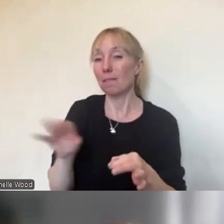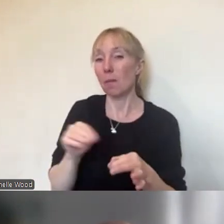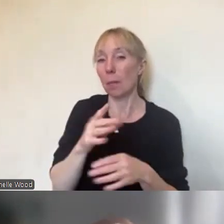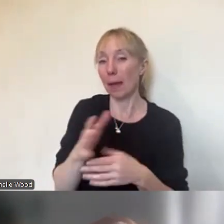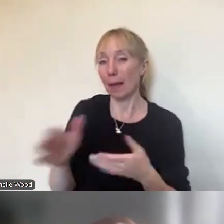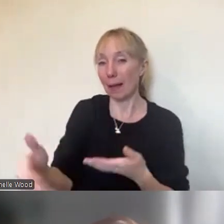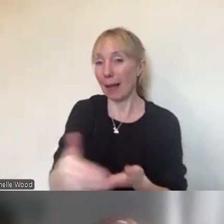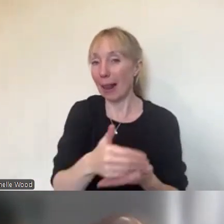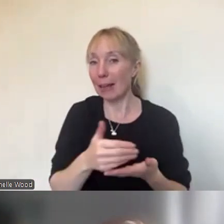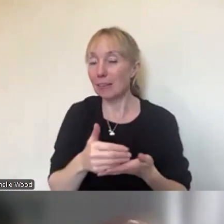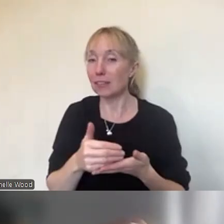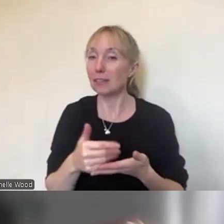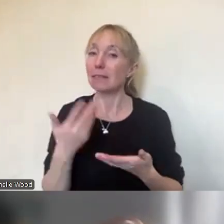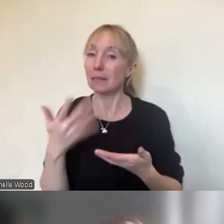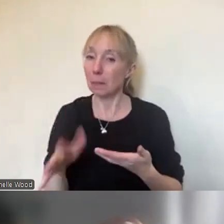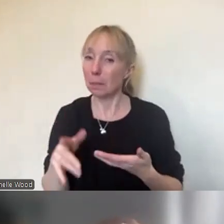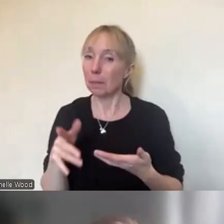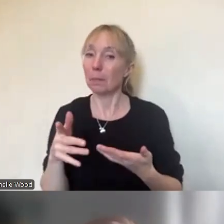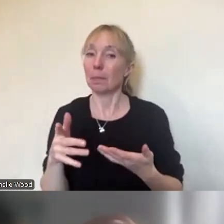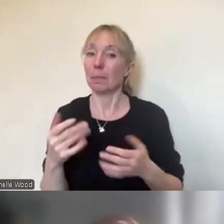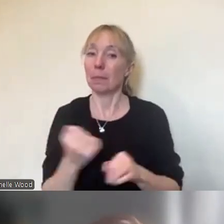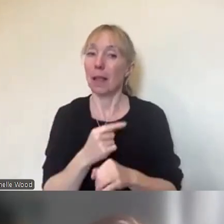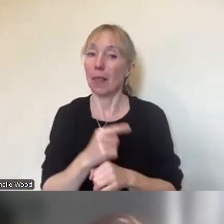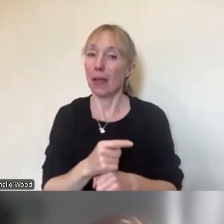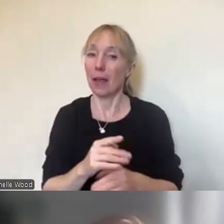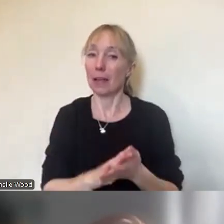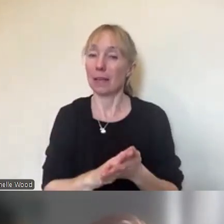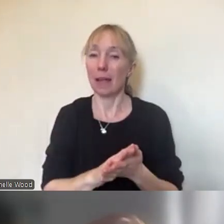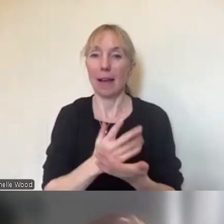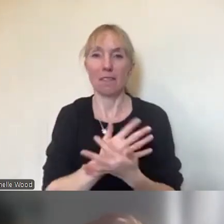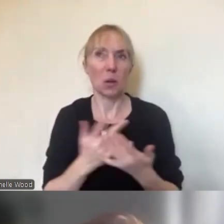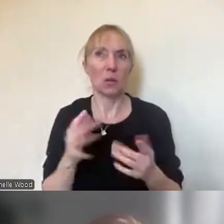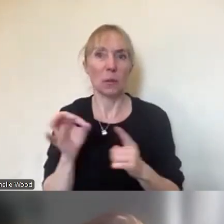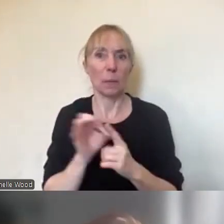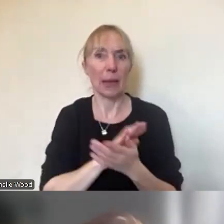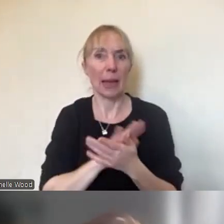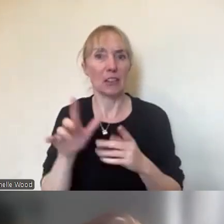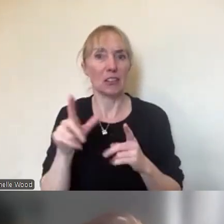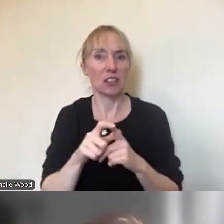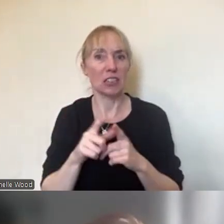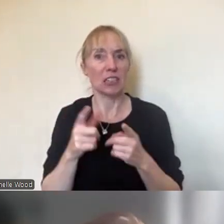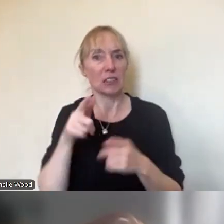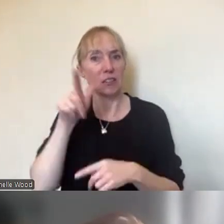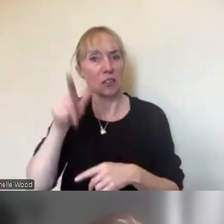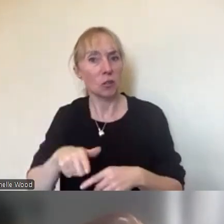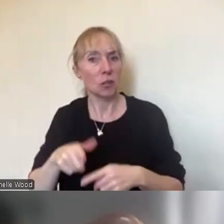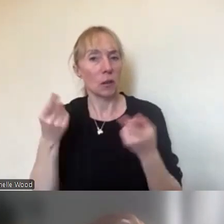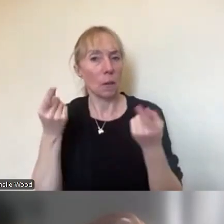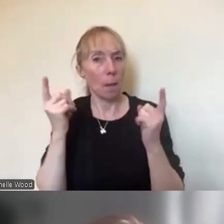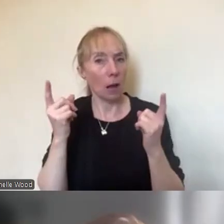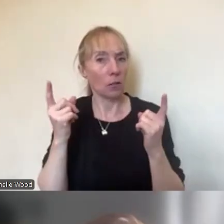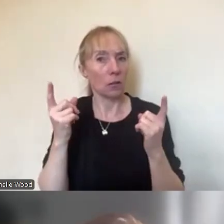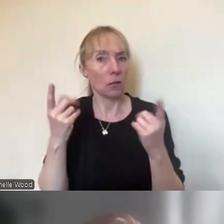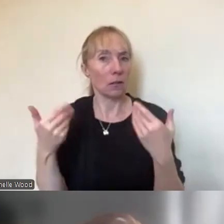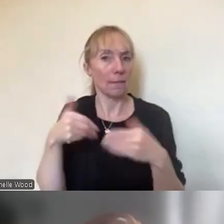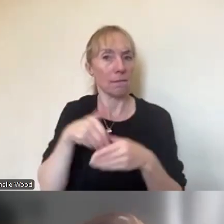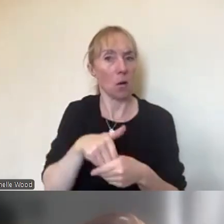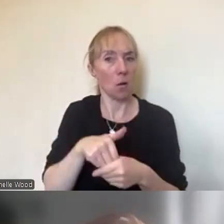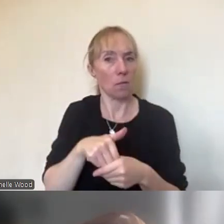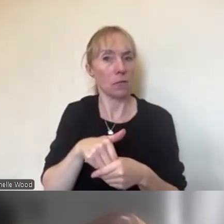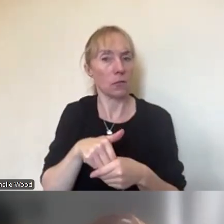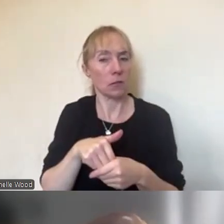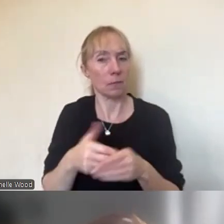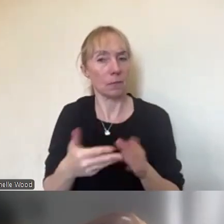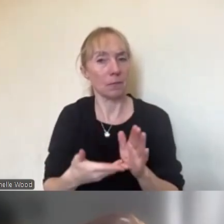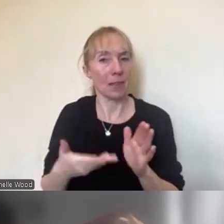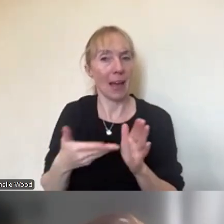So that's been done. We have numerous PhD students and masters that are taking part in adding into